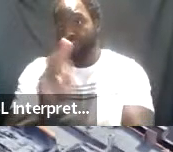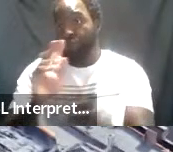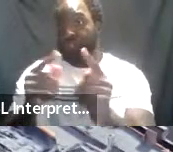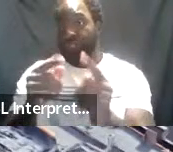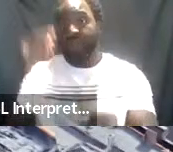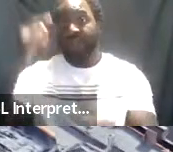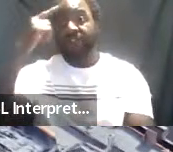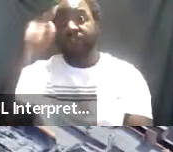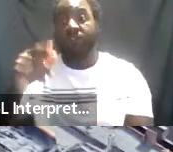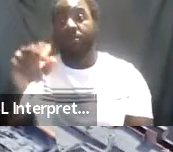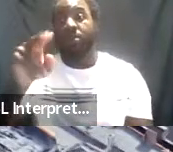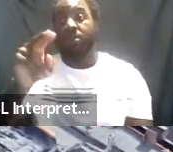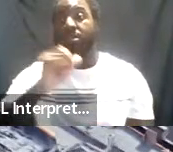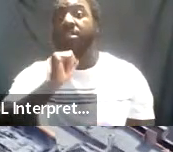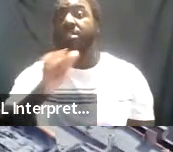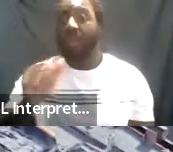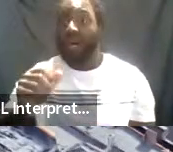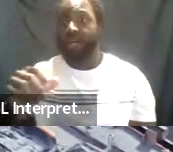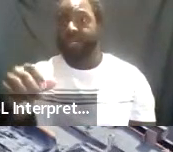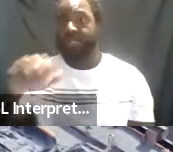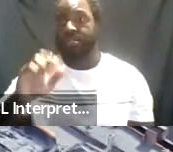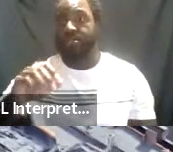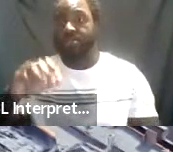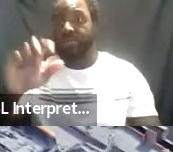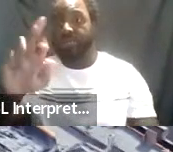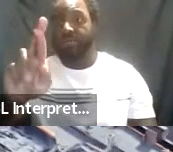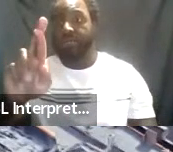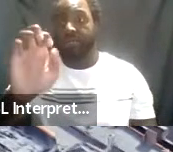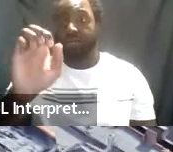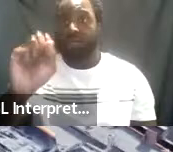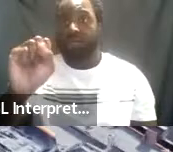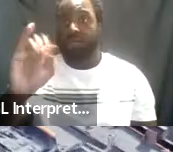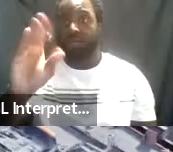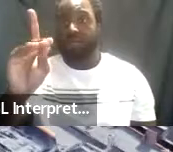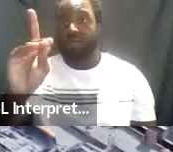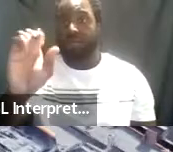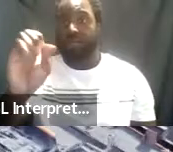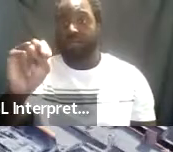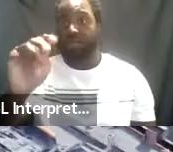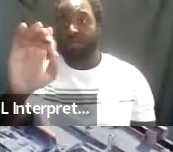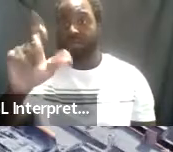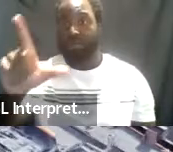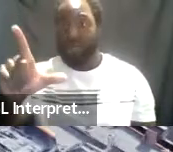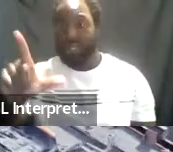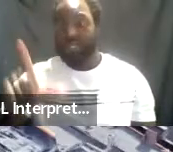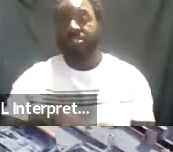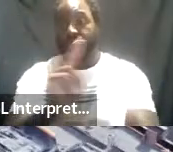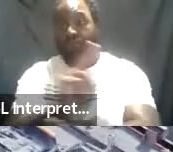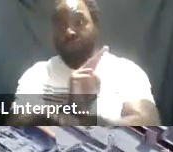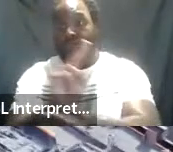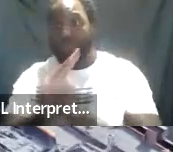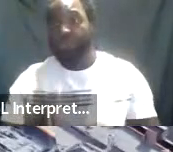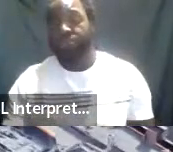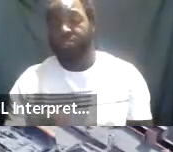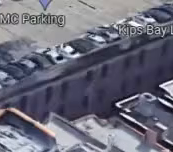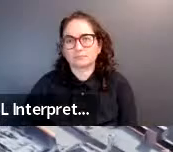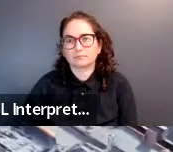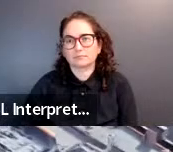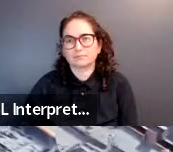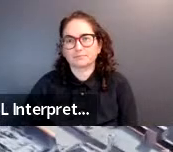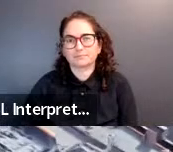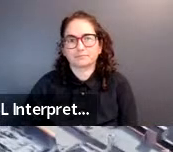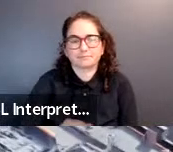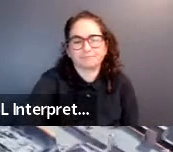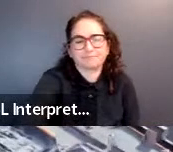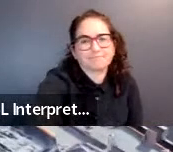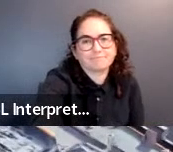reuse of non-residential buildings just doesn't apply if you're trying to convert to supportive housing, which is a